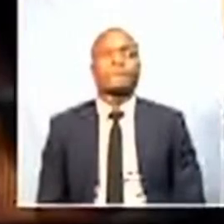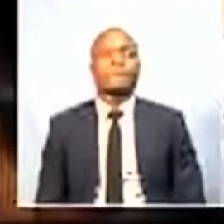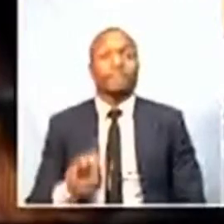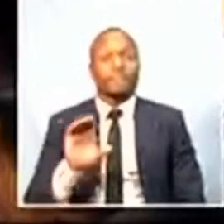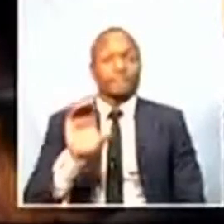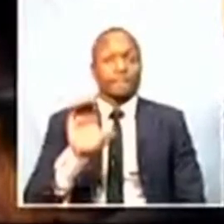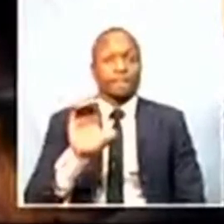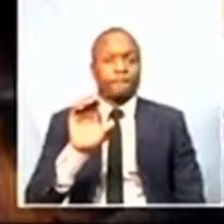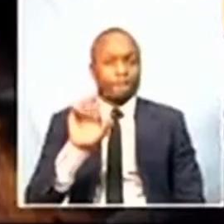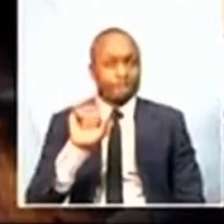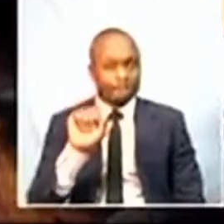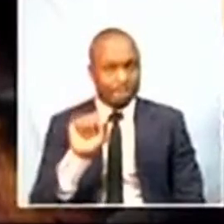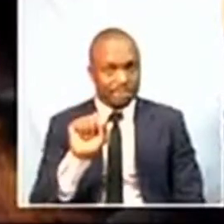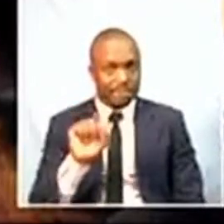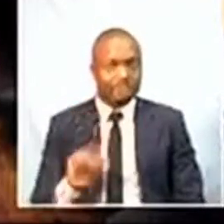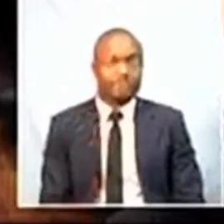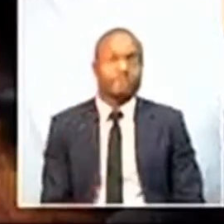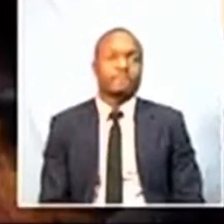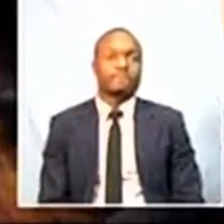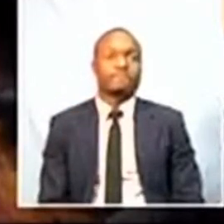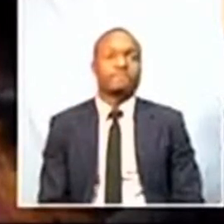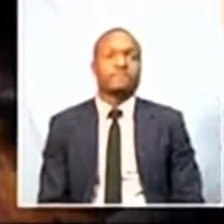Yes.